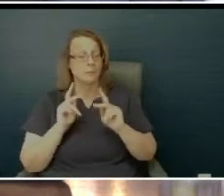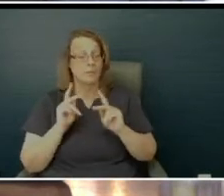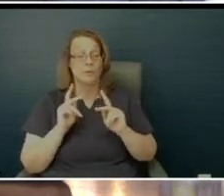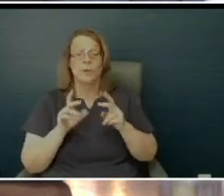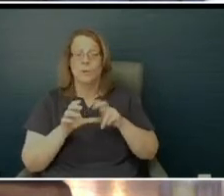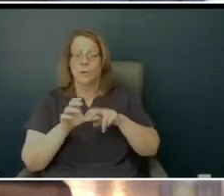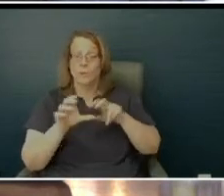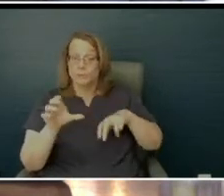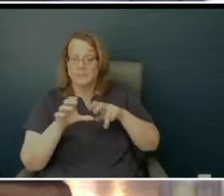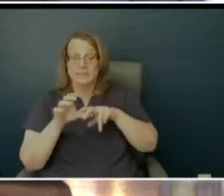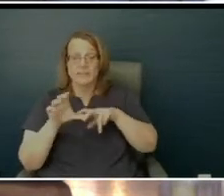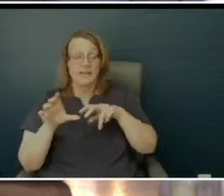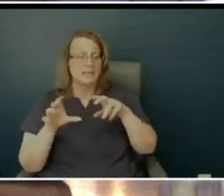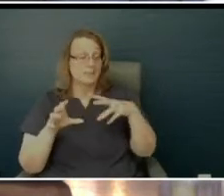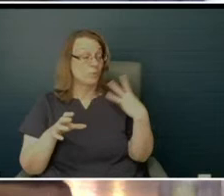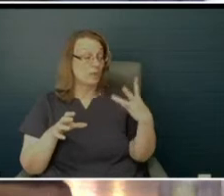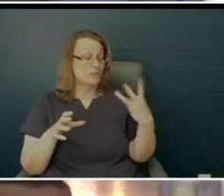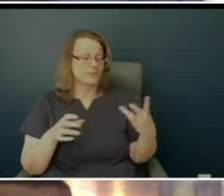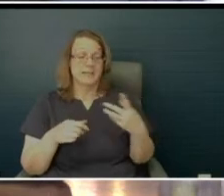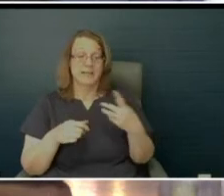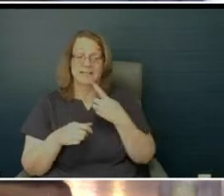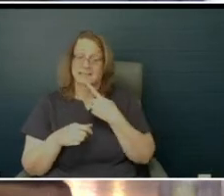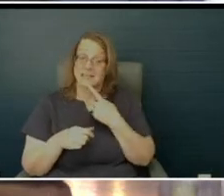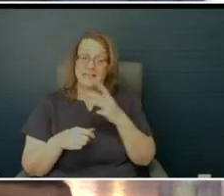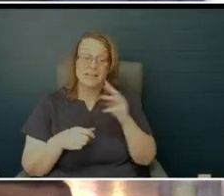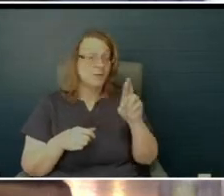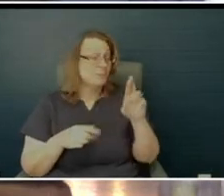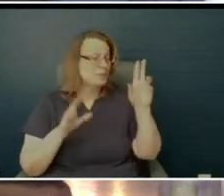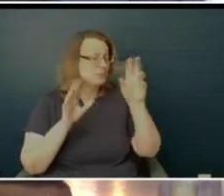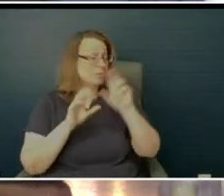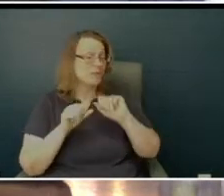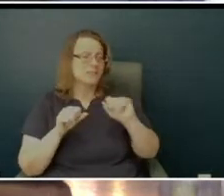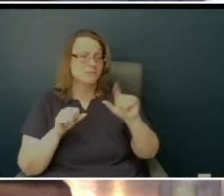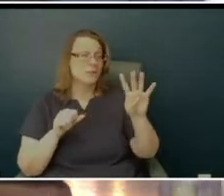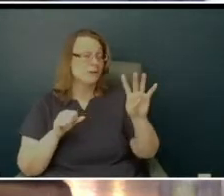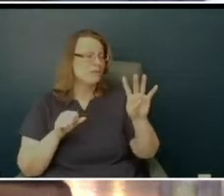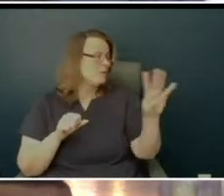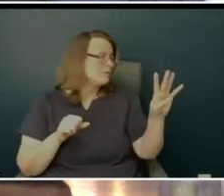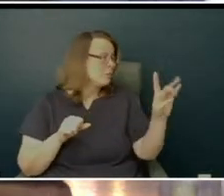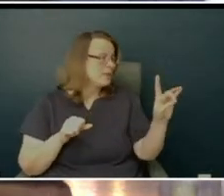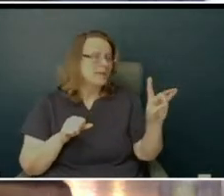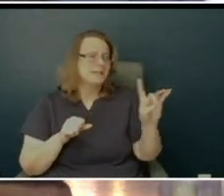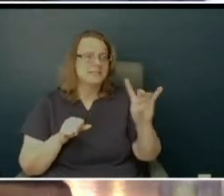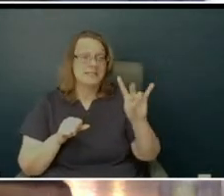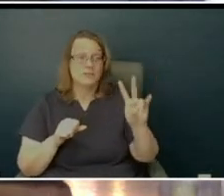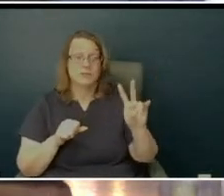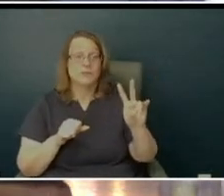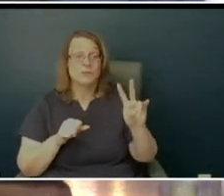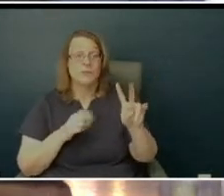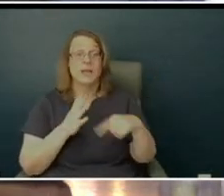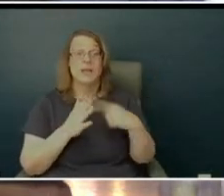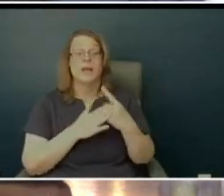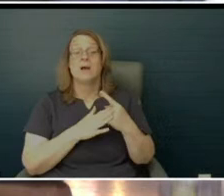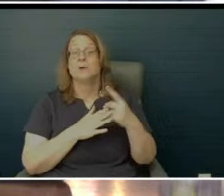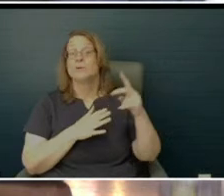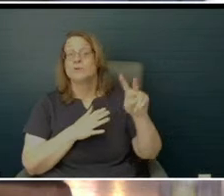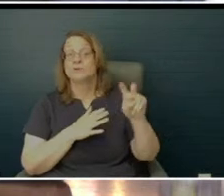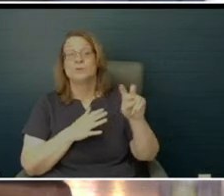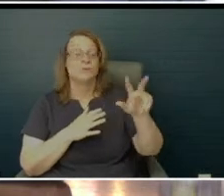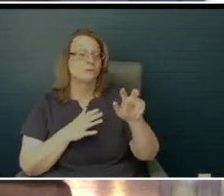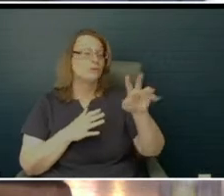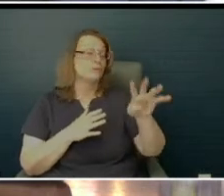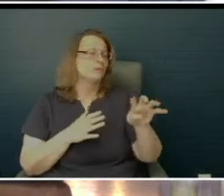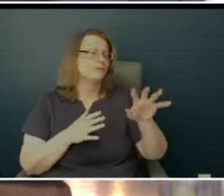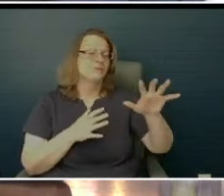And I said, Mr. President, within 24, 48, 72 hours, you could have hundreds and hundreds of resignations of the leadership of your